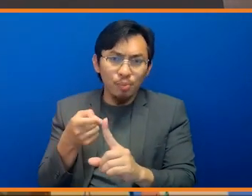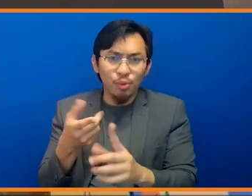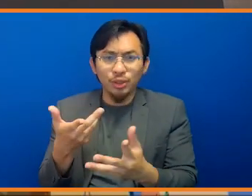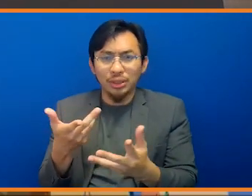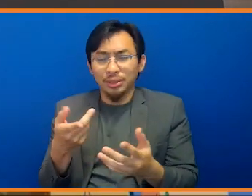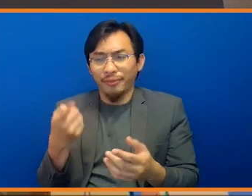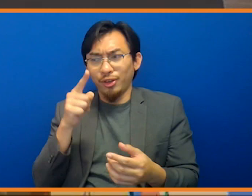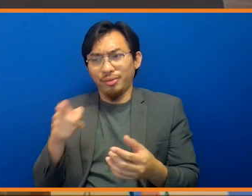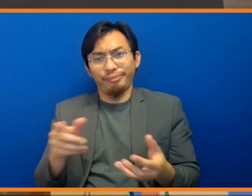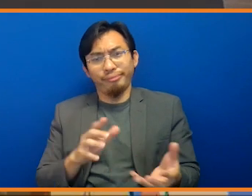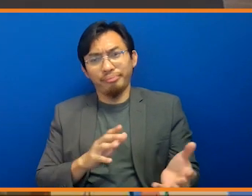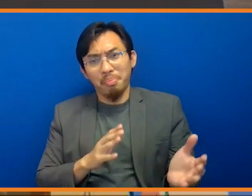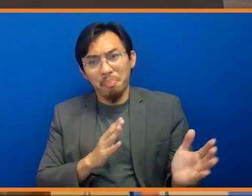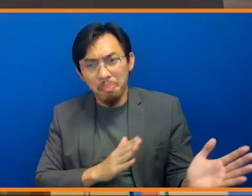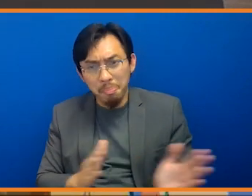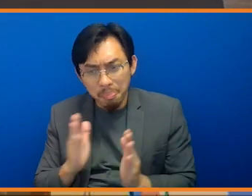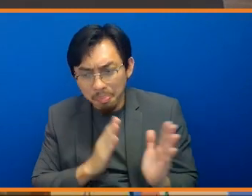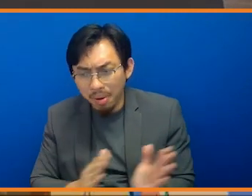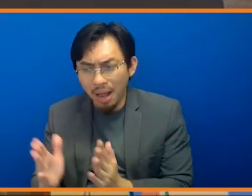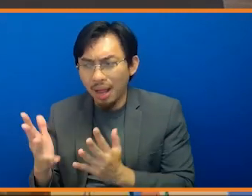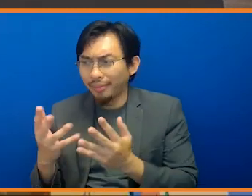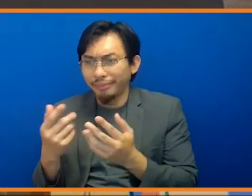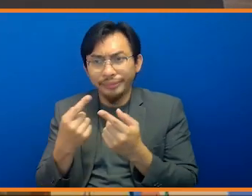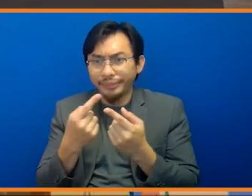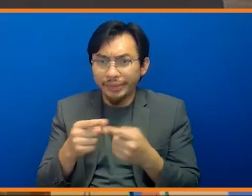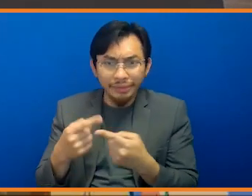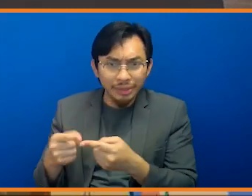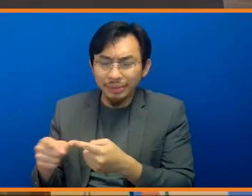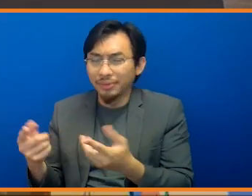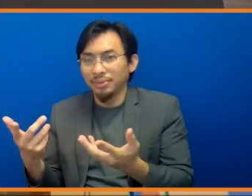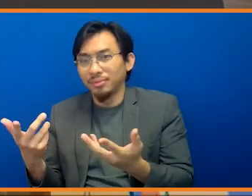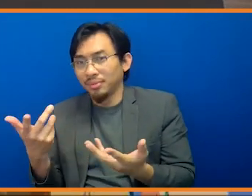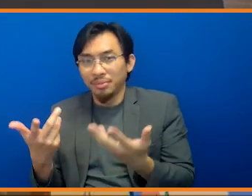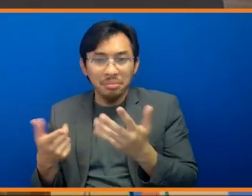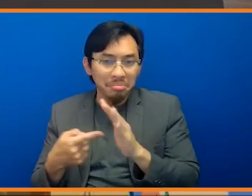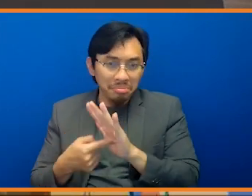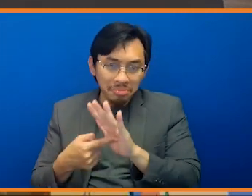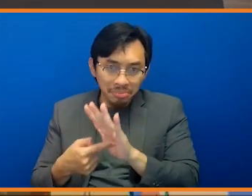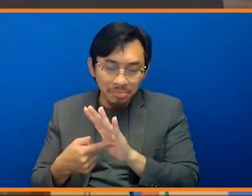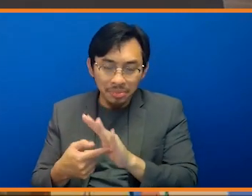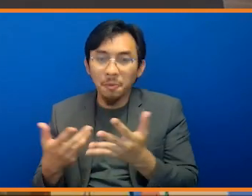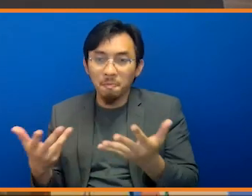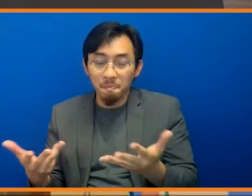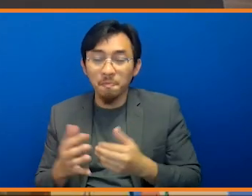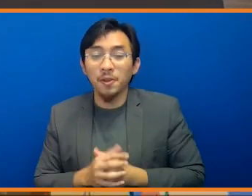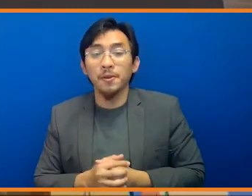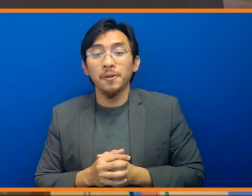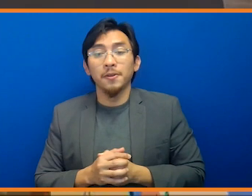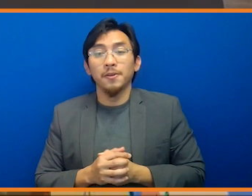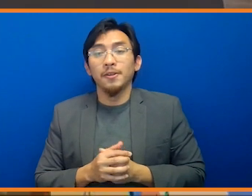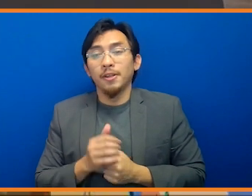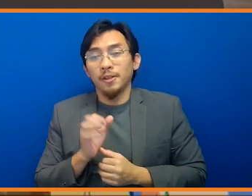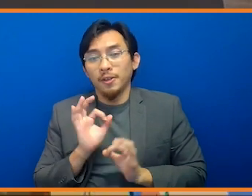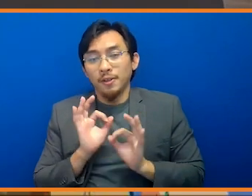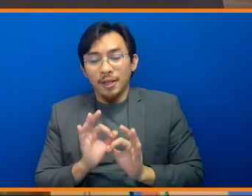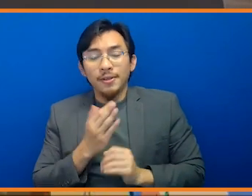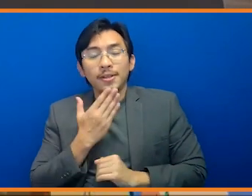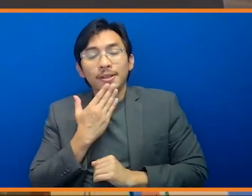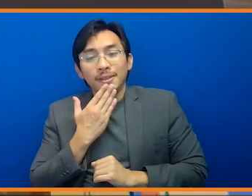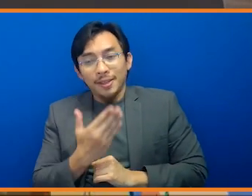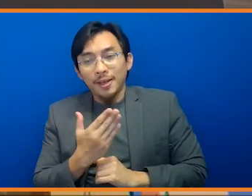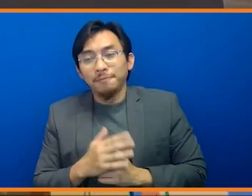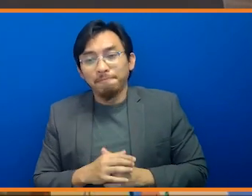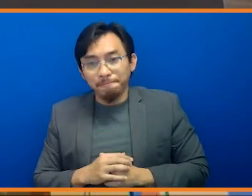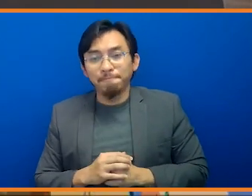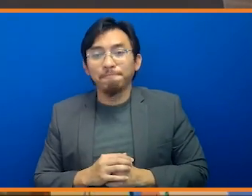for disaster preparedness, for examples like that. Yeah, please, Mrs. Sensei. Thank you very much. Okay,